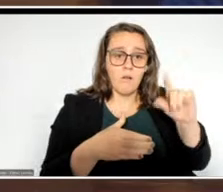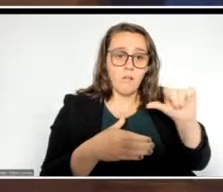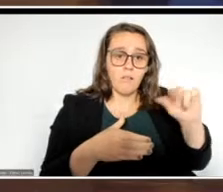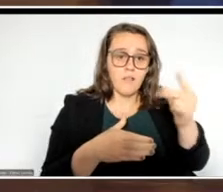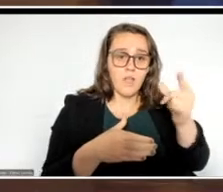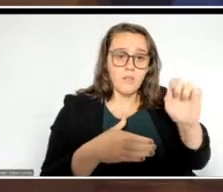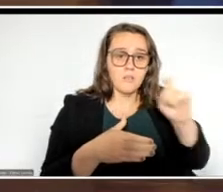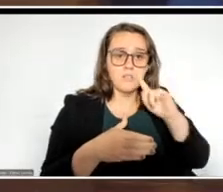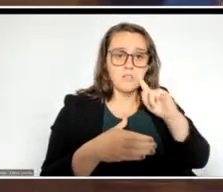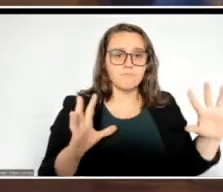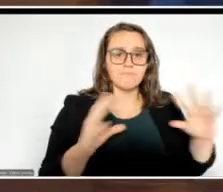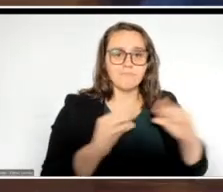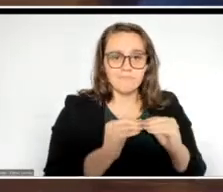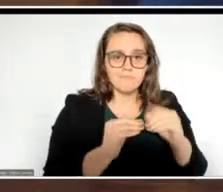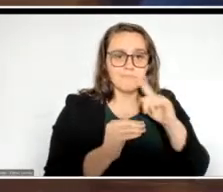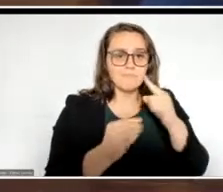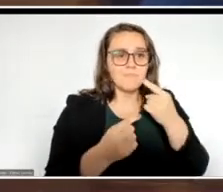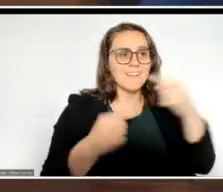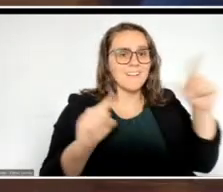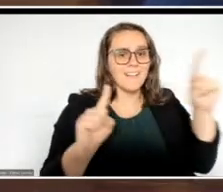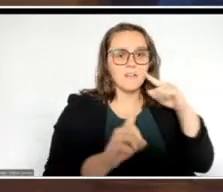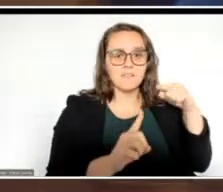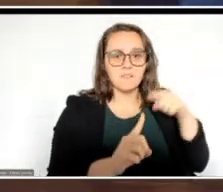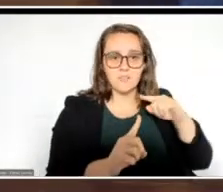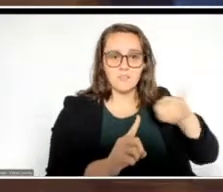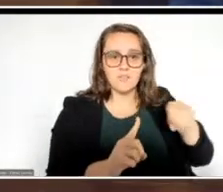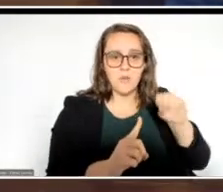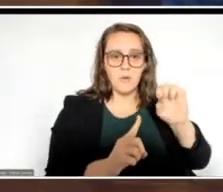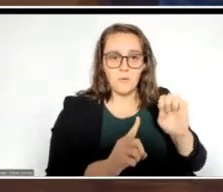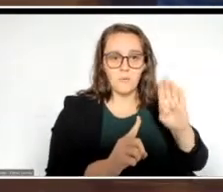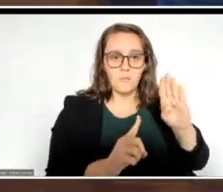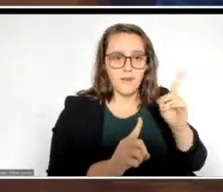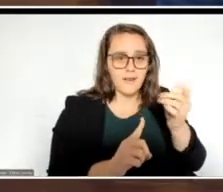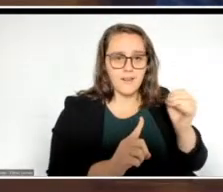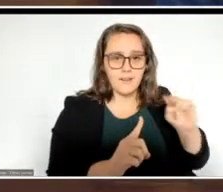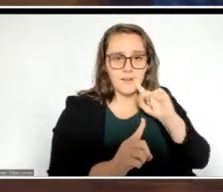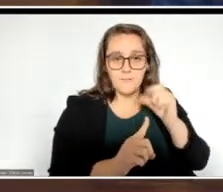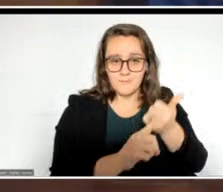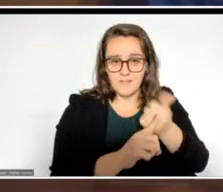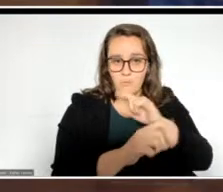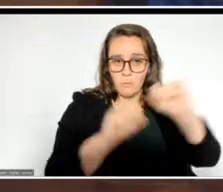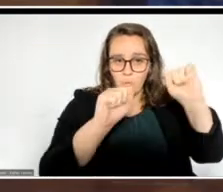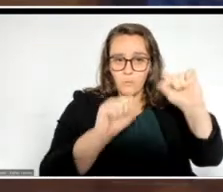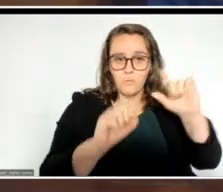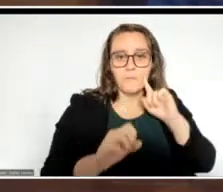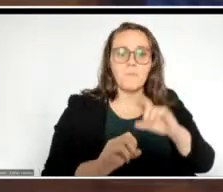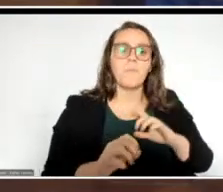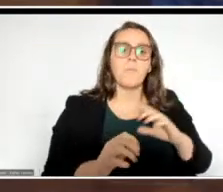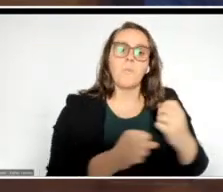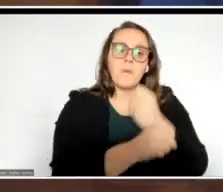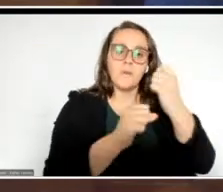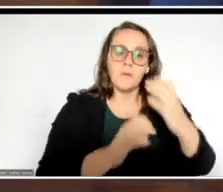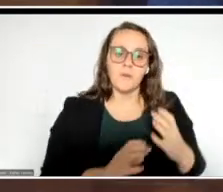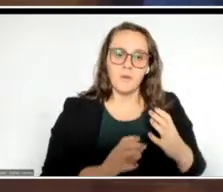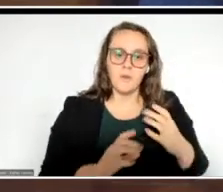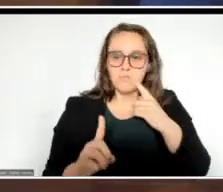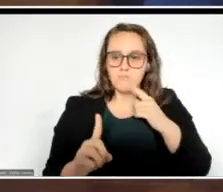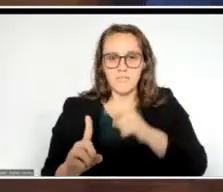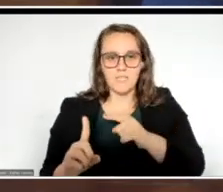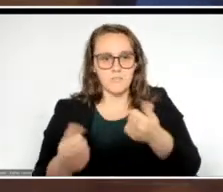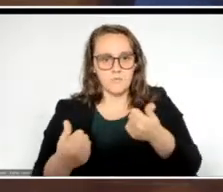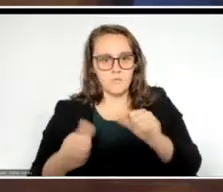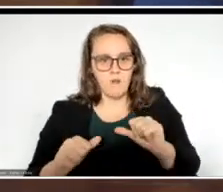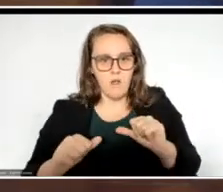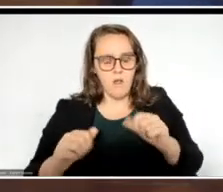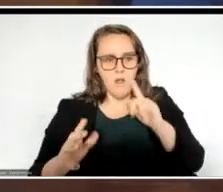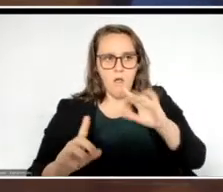Donald Trump continued to pull out all the stops in his attempt to stay in power. What Donald Trump